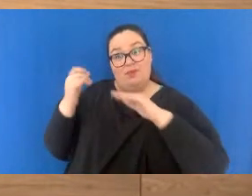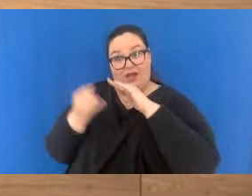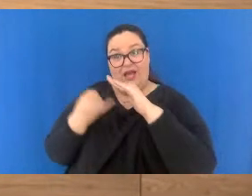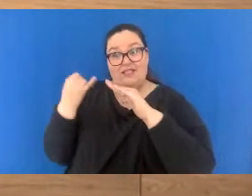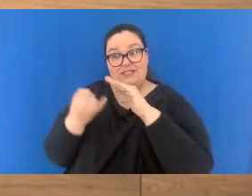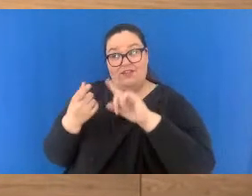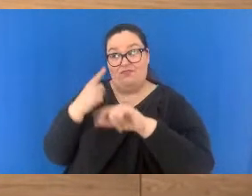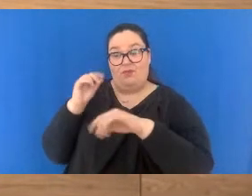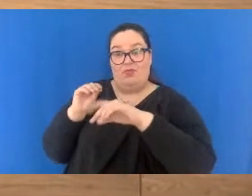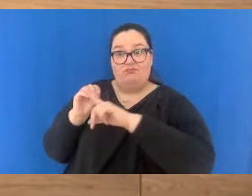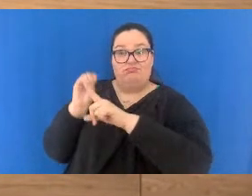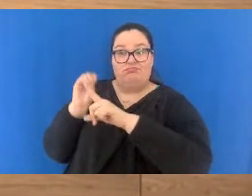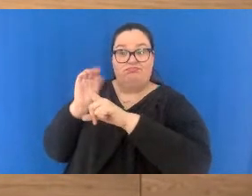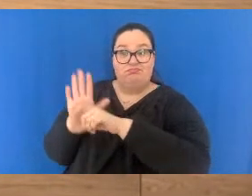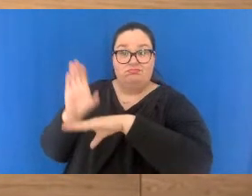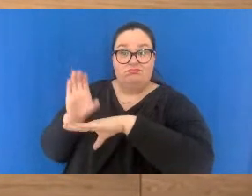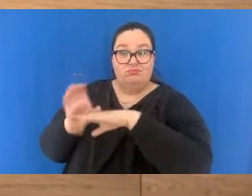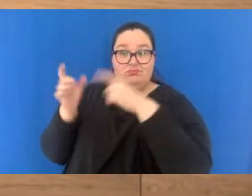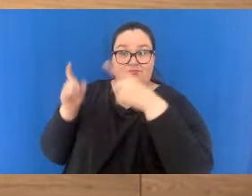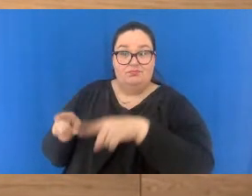the church.